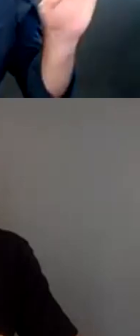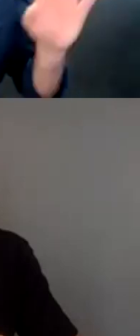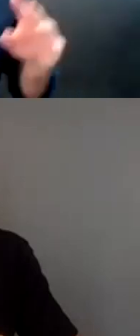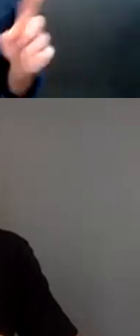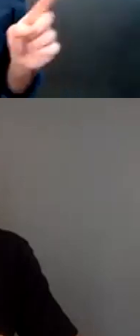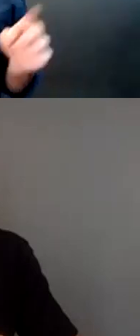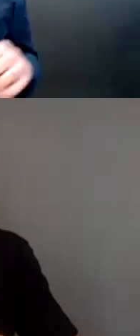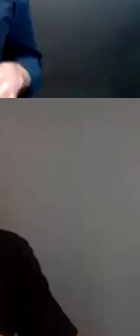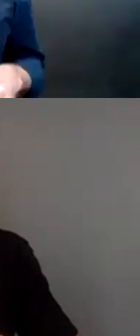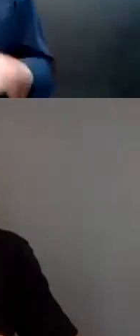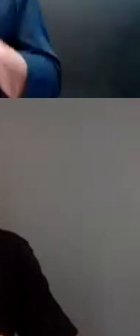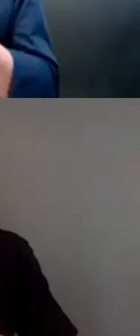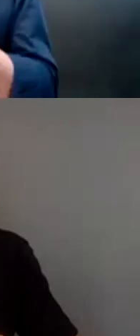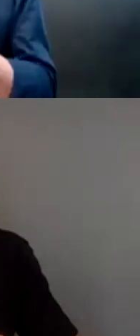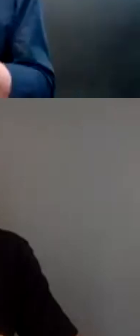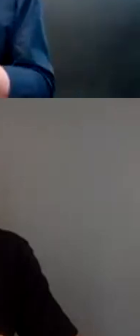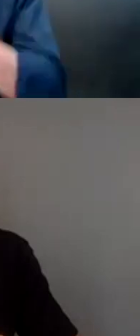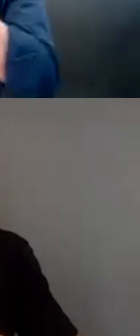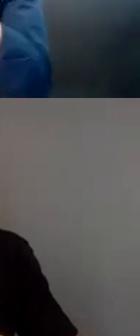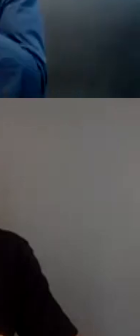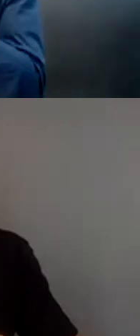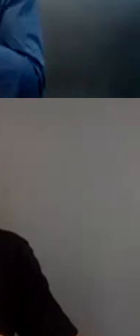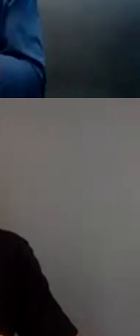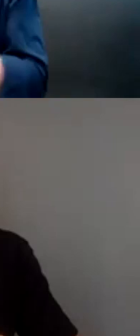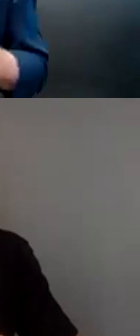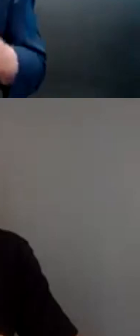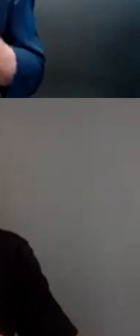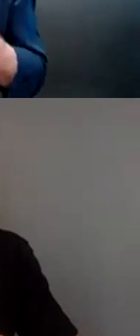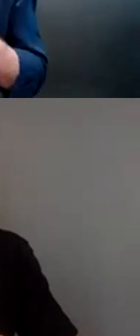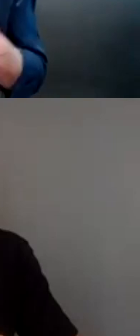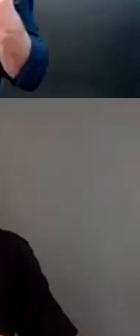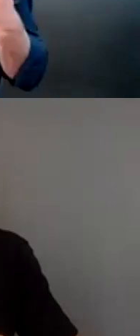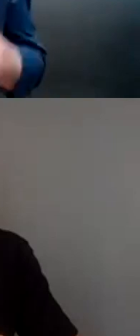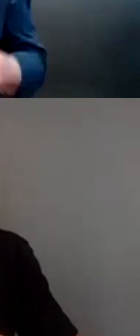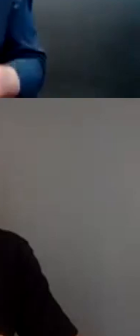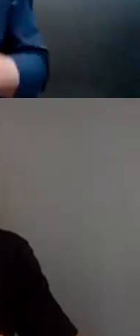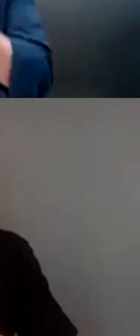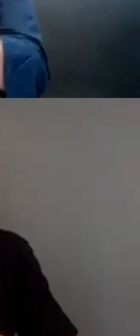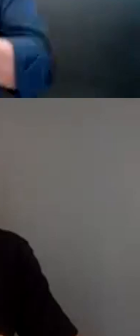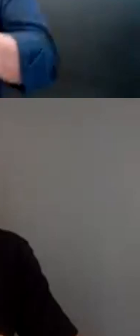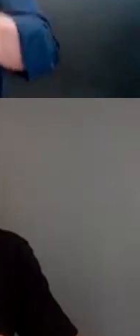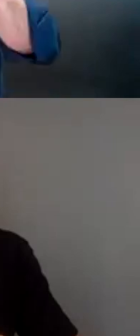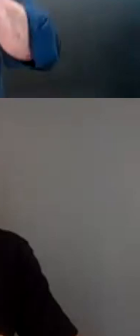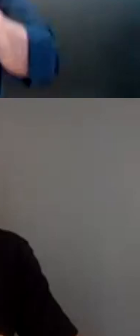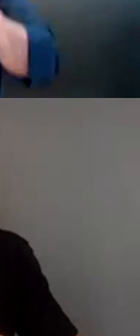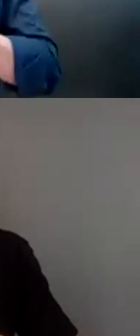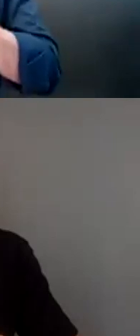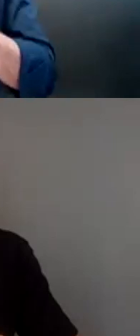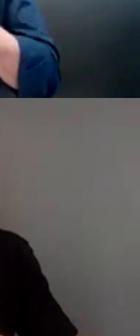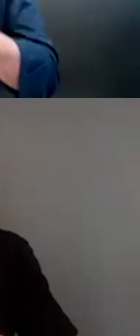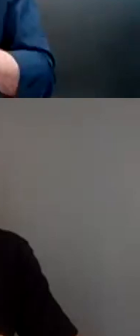the metrics that are important to them, the ones that are going to convince policymakers, but also the ones that are going to convince the direct service